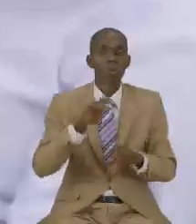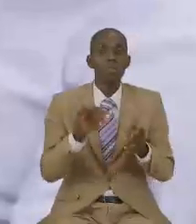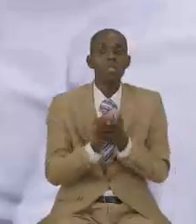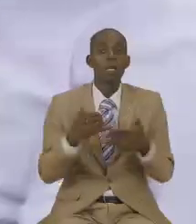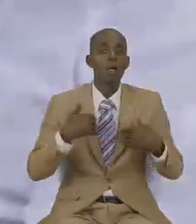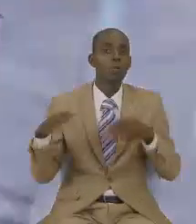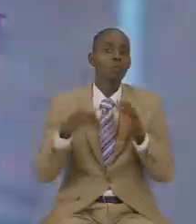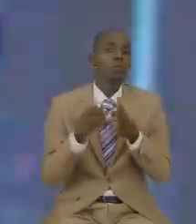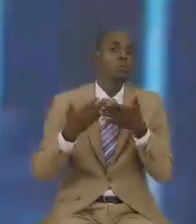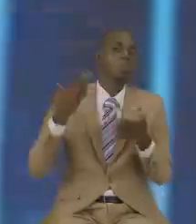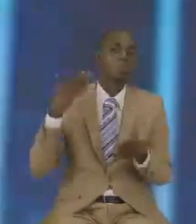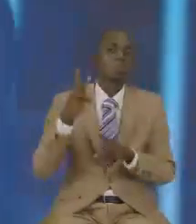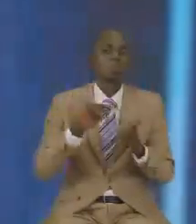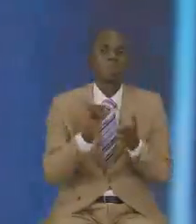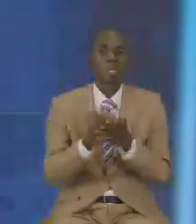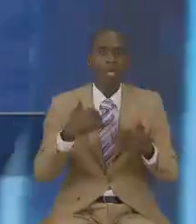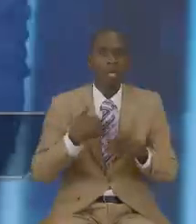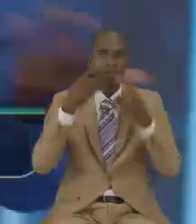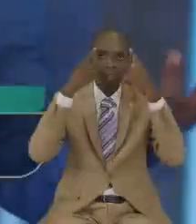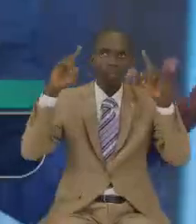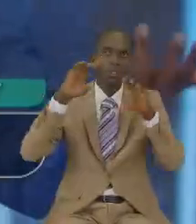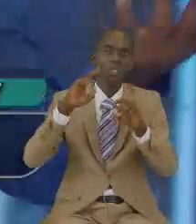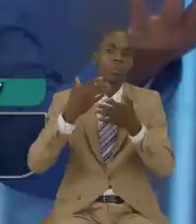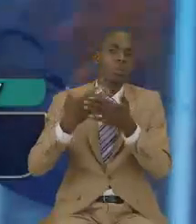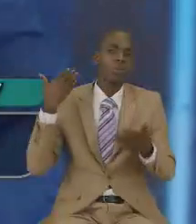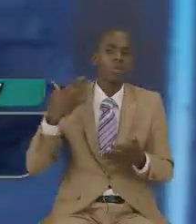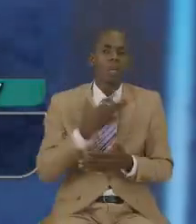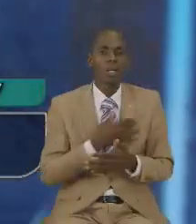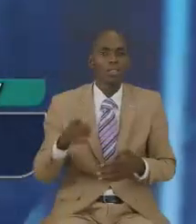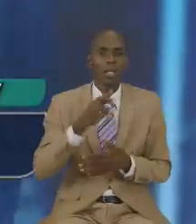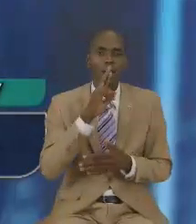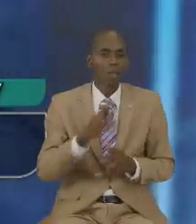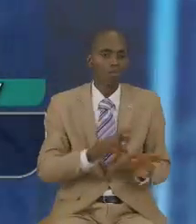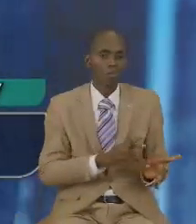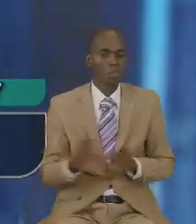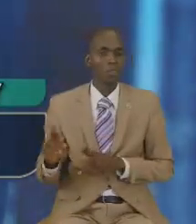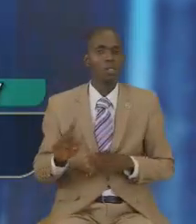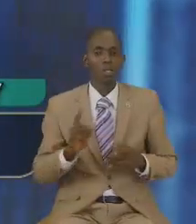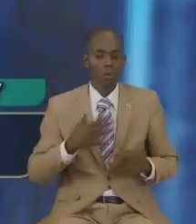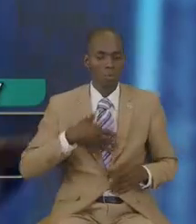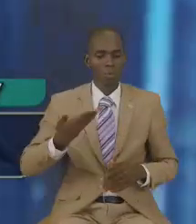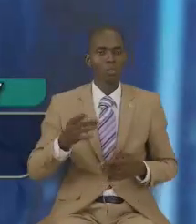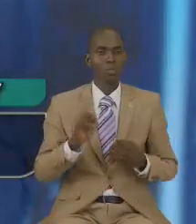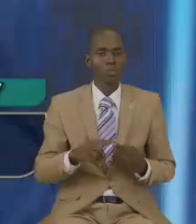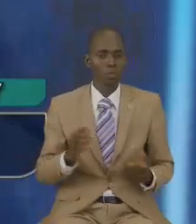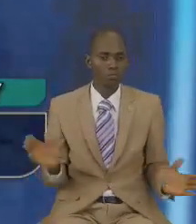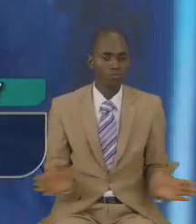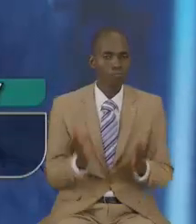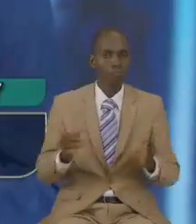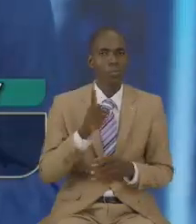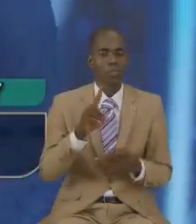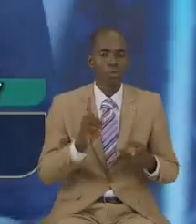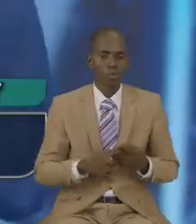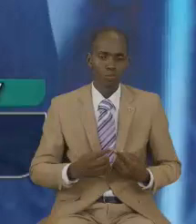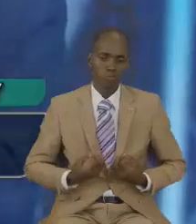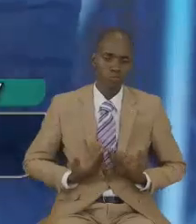it before, they've achieved before, and they're willing and they're open to mentor us. They're willing to lift us